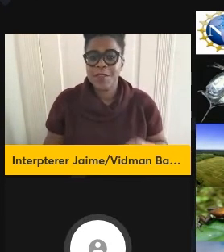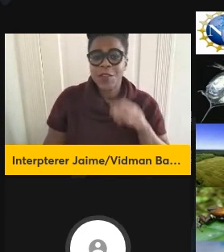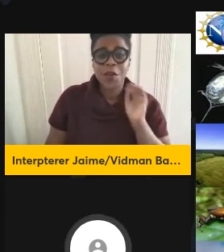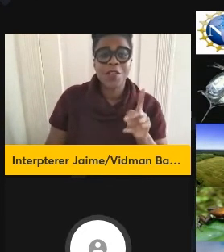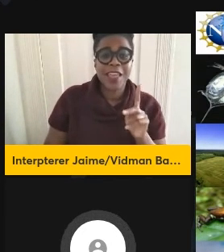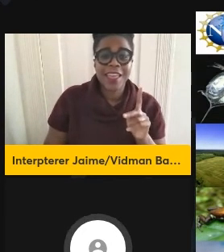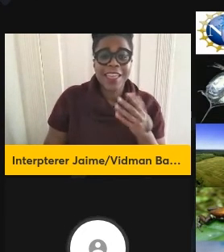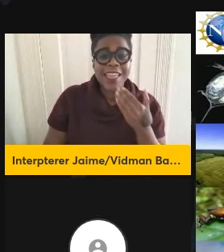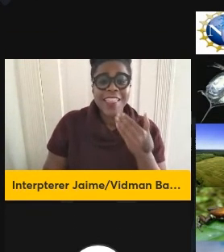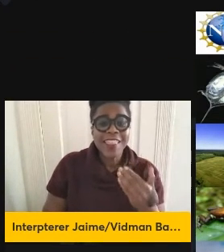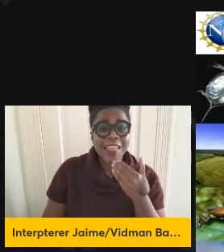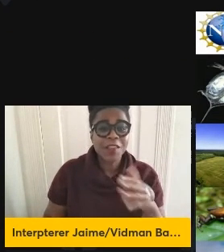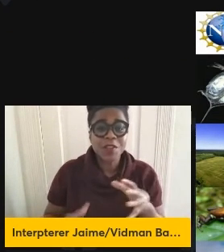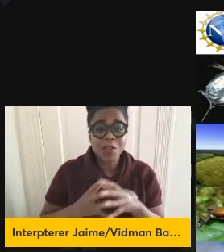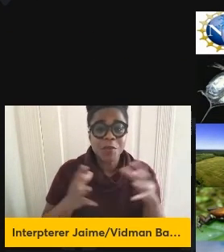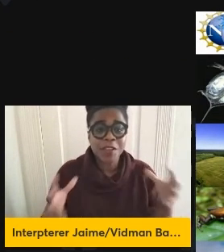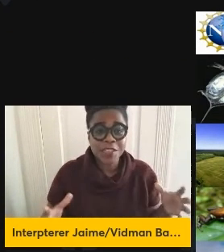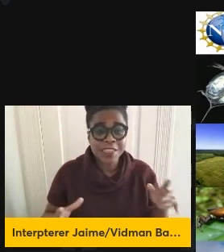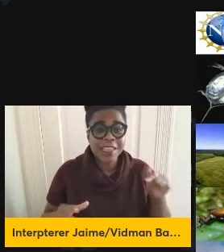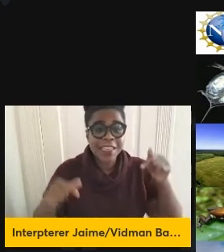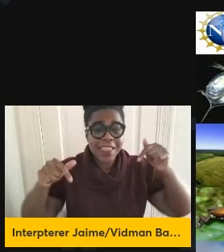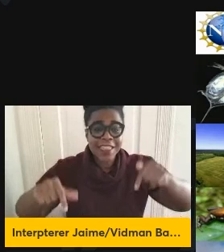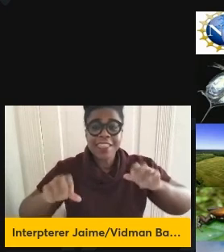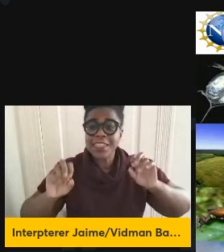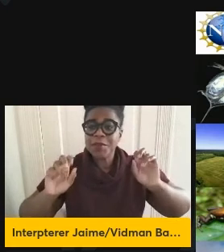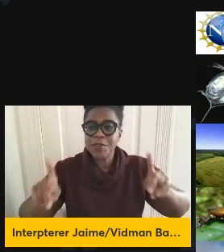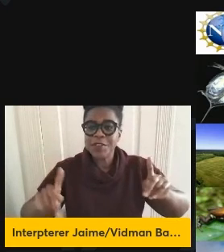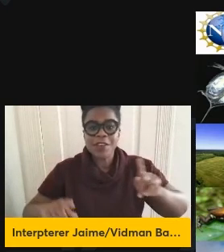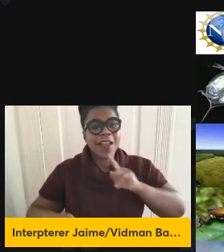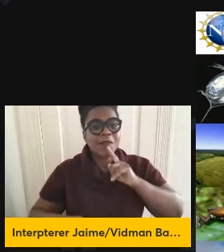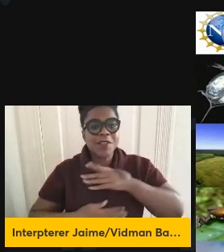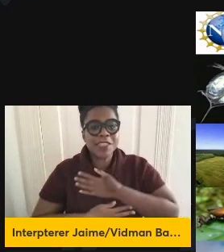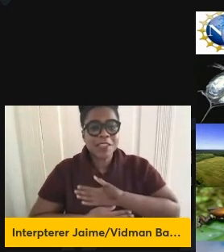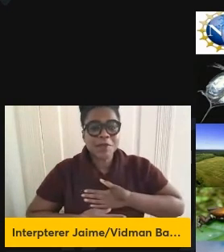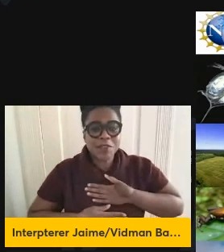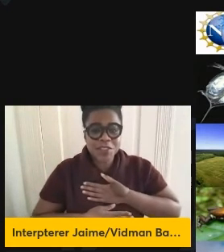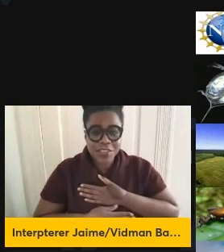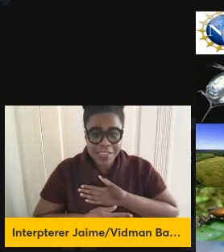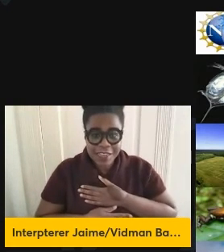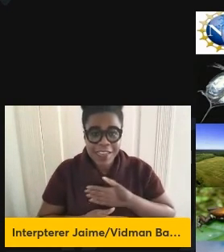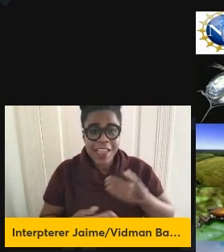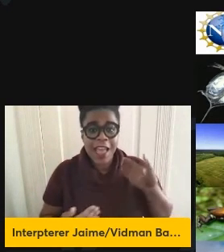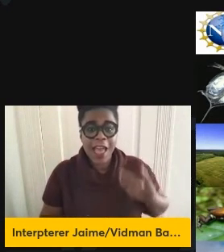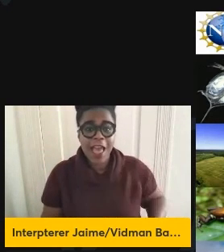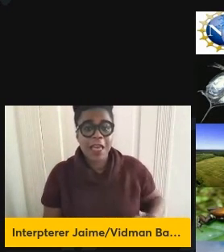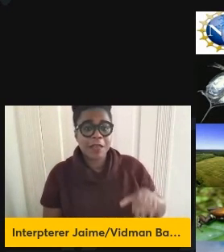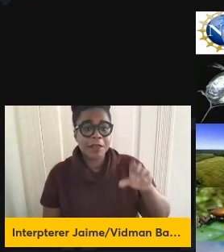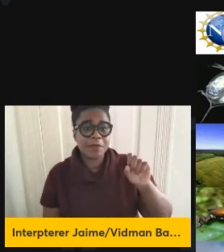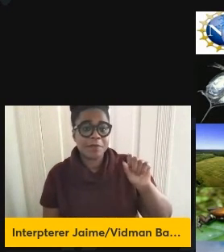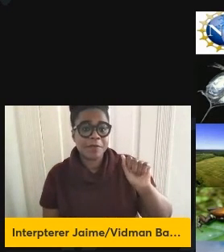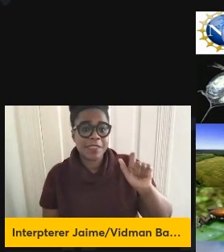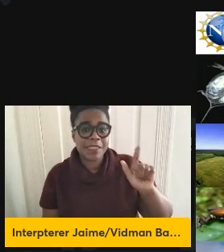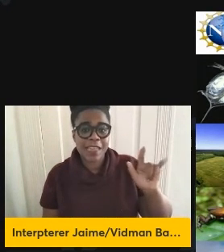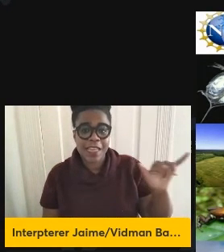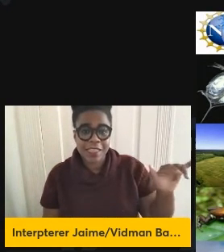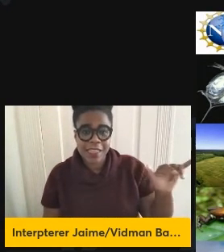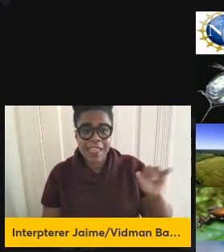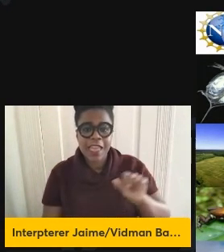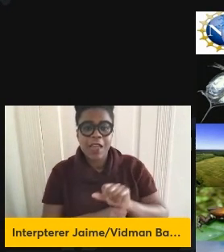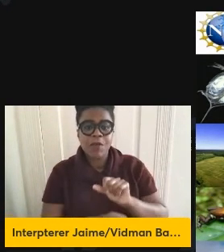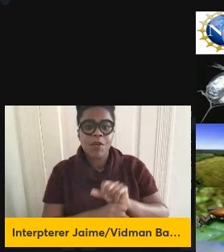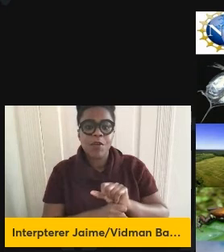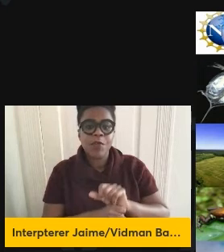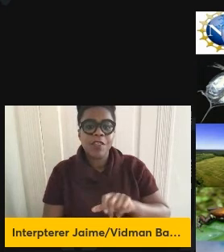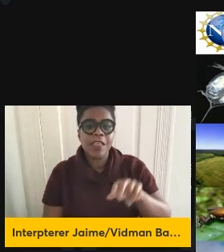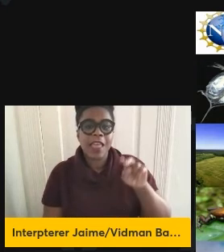Okay, well, thank you very much for this opportunity. I truly appreciate it. I'm Sally O'Connor. I work at the National Science Foundation